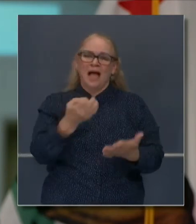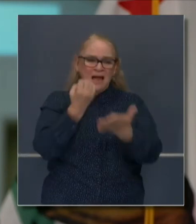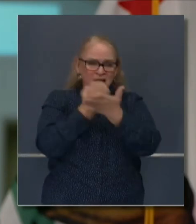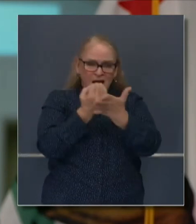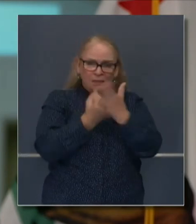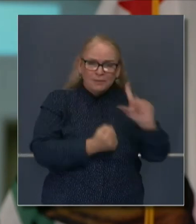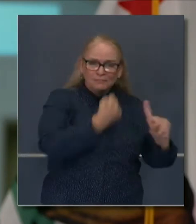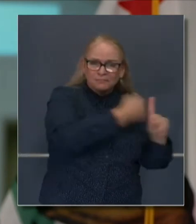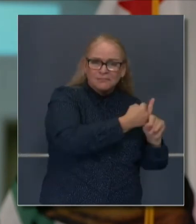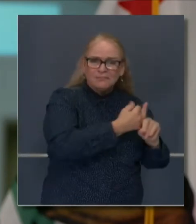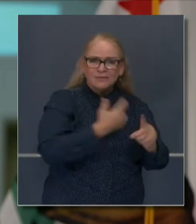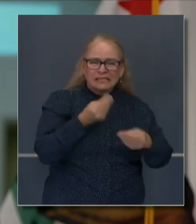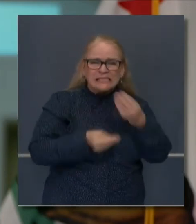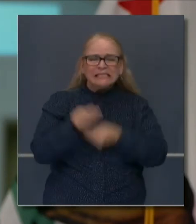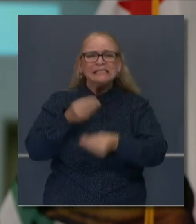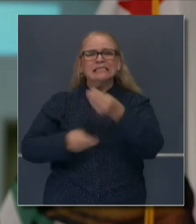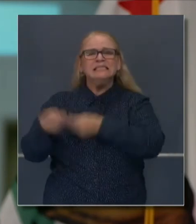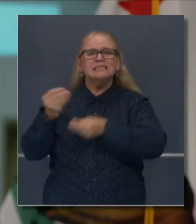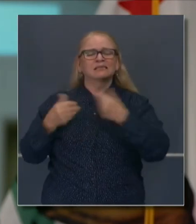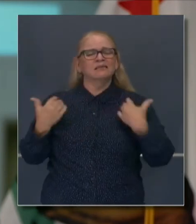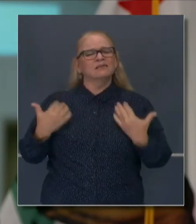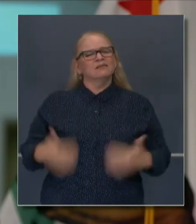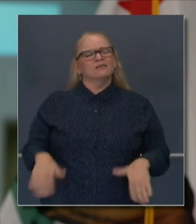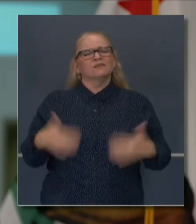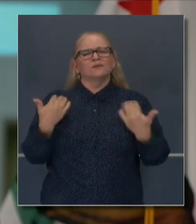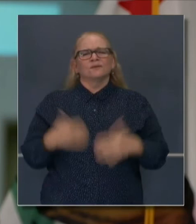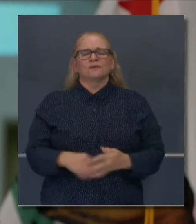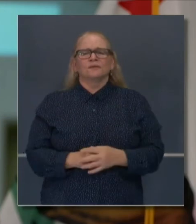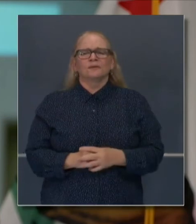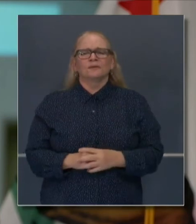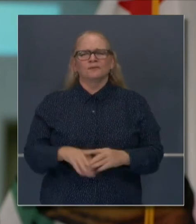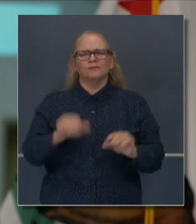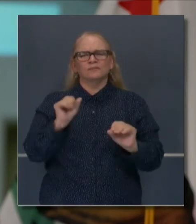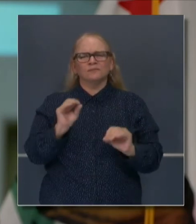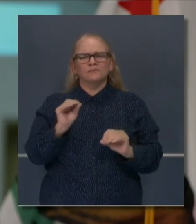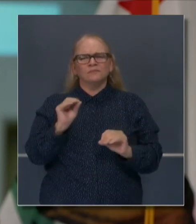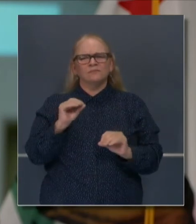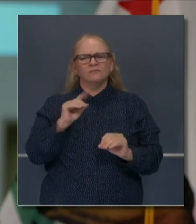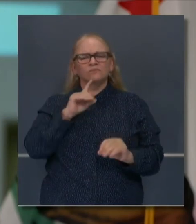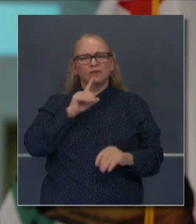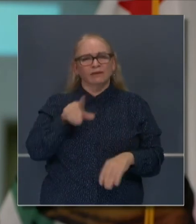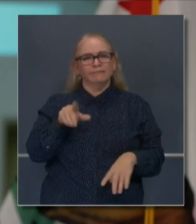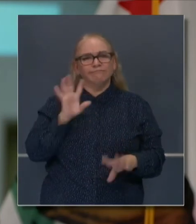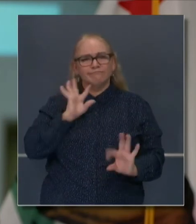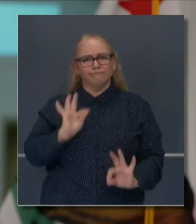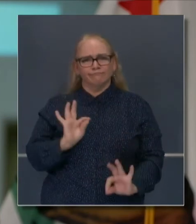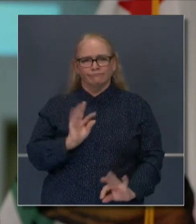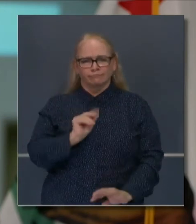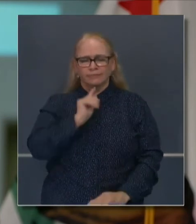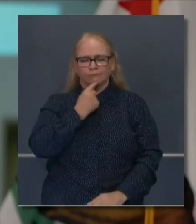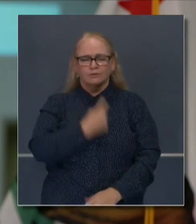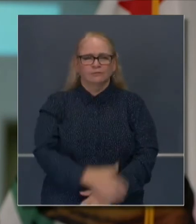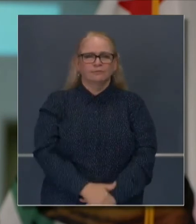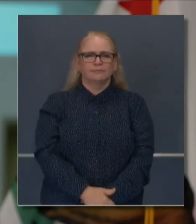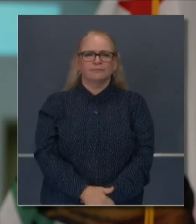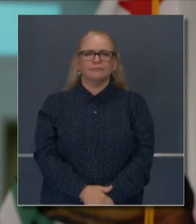the collective cause of bringing this country back together. Doug Sovereign, KCBS.